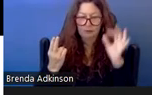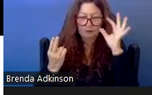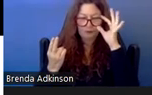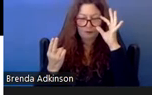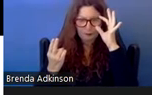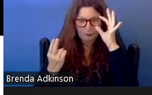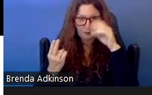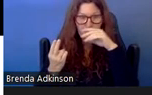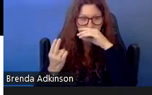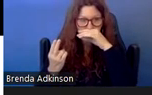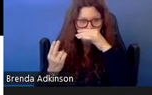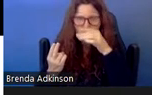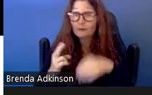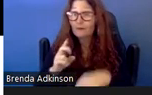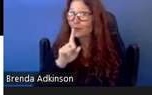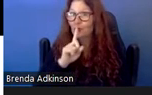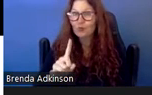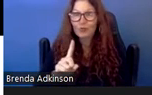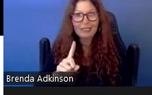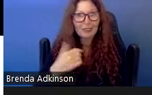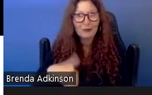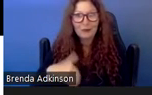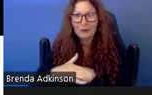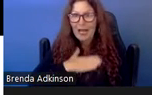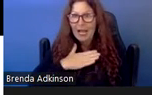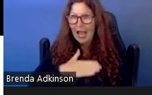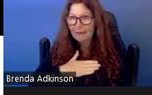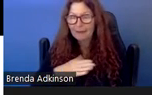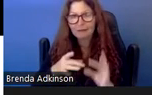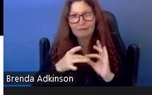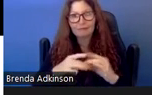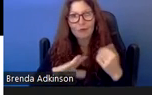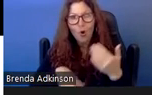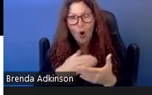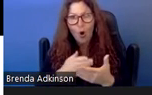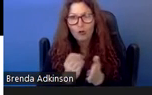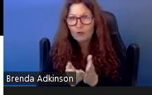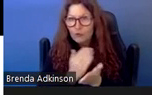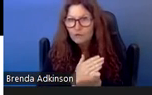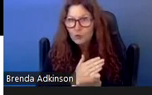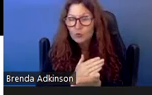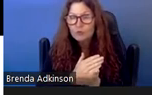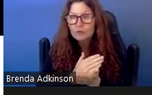We're really happy that based on all of the reviews that